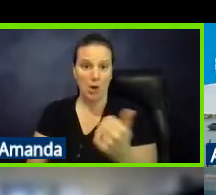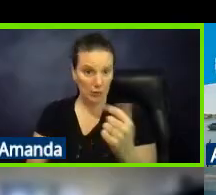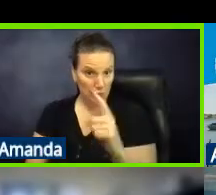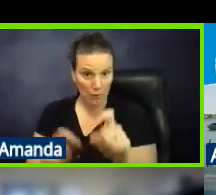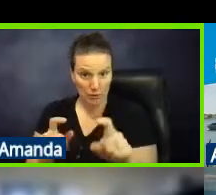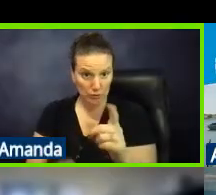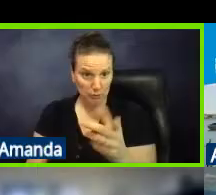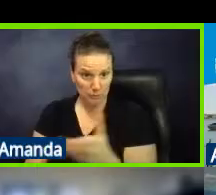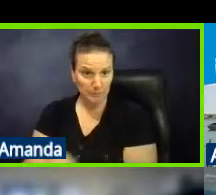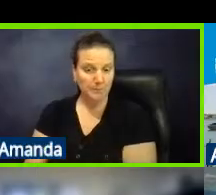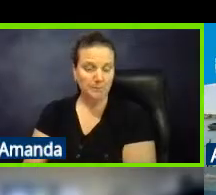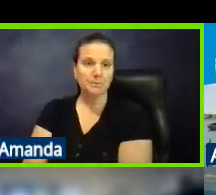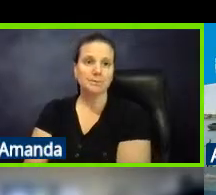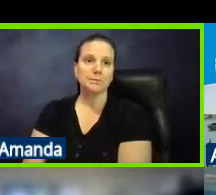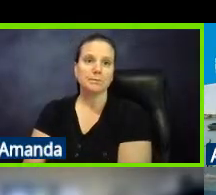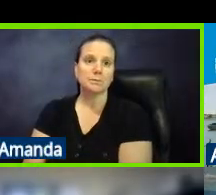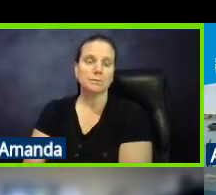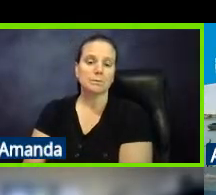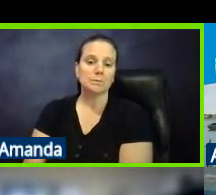questions?